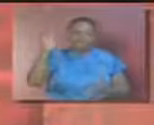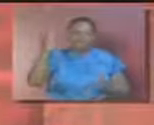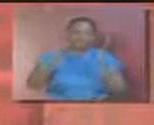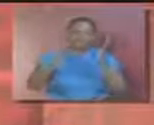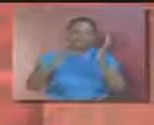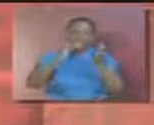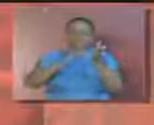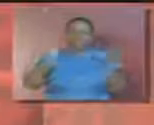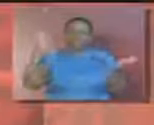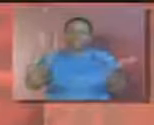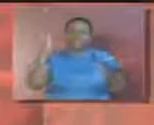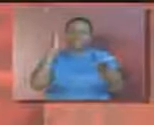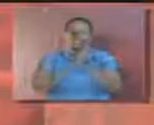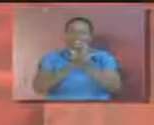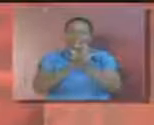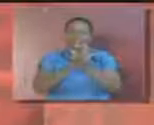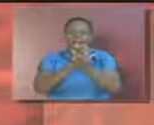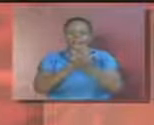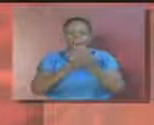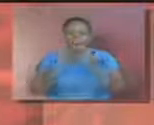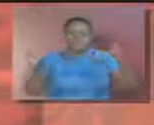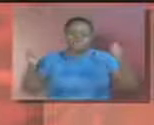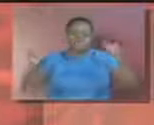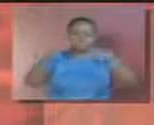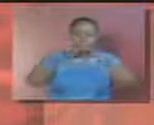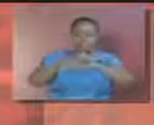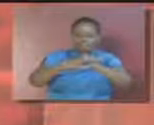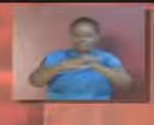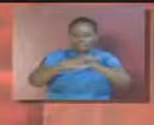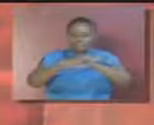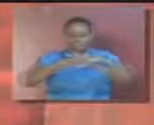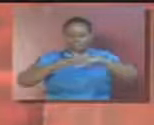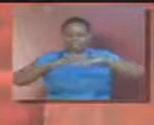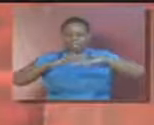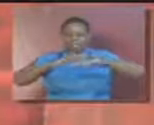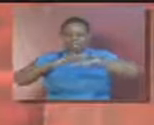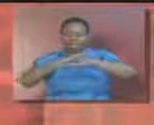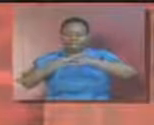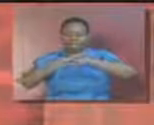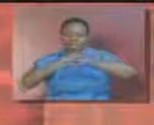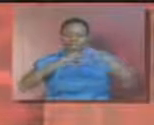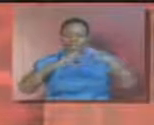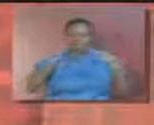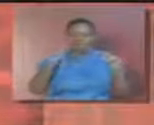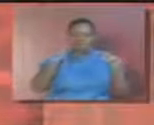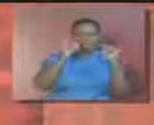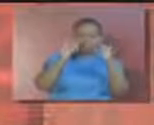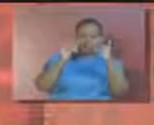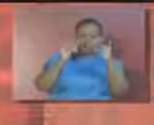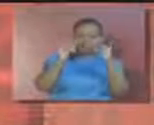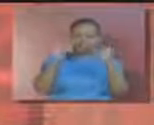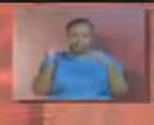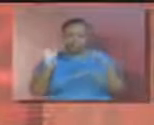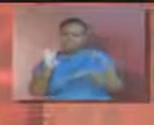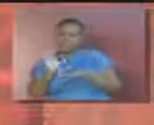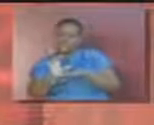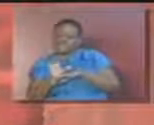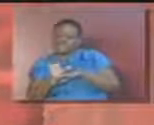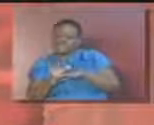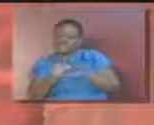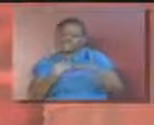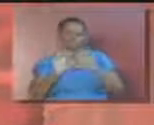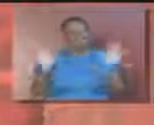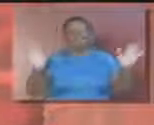people outside of your household at this point in time unless you really have to. Because these random probabilities, you get into